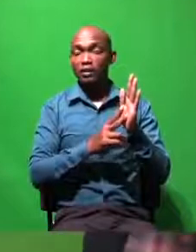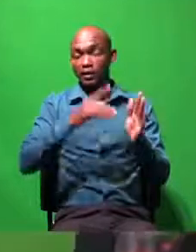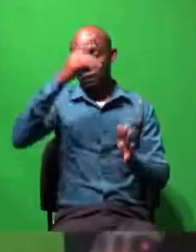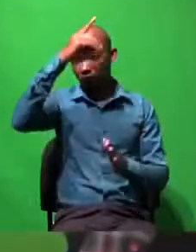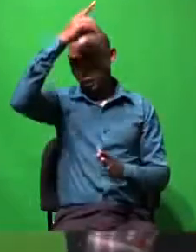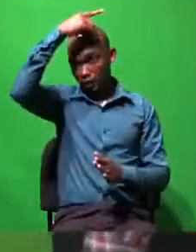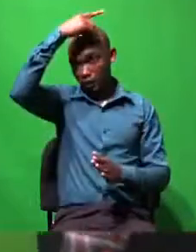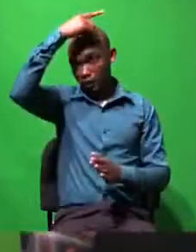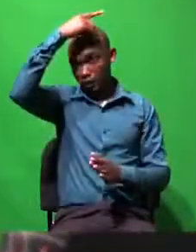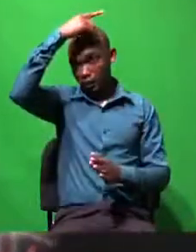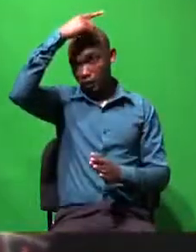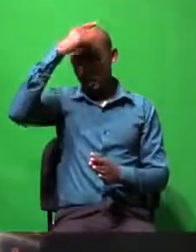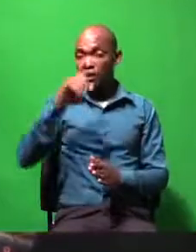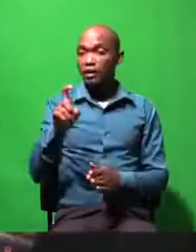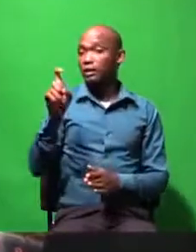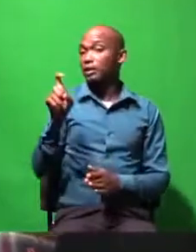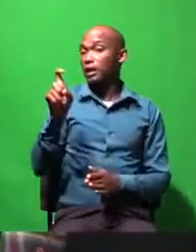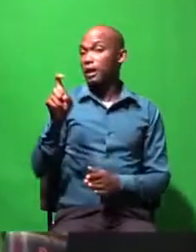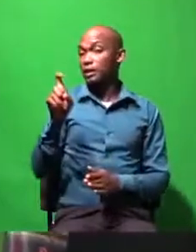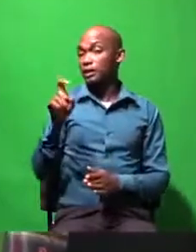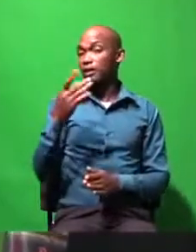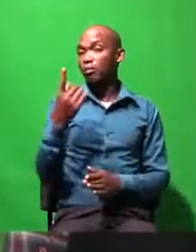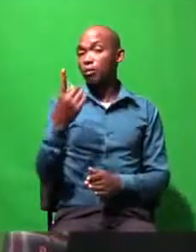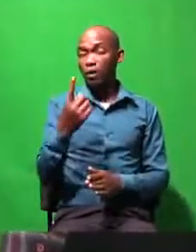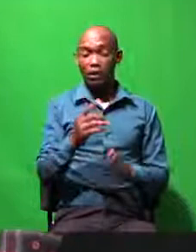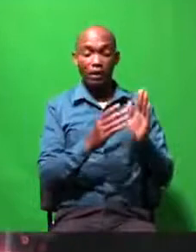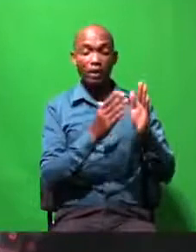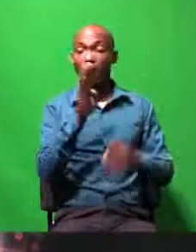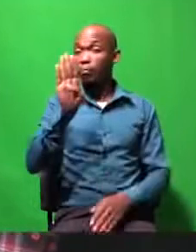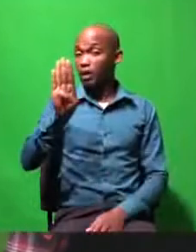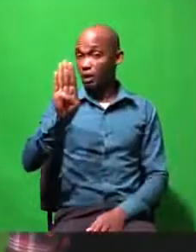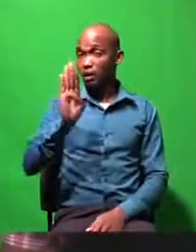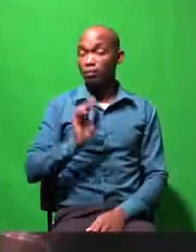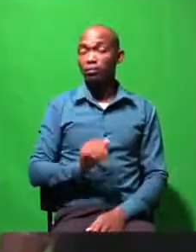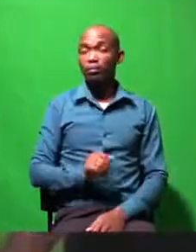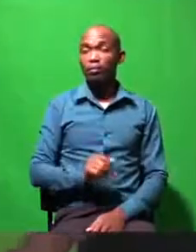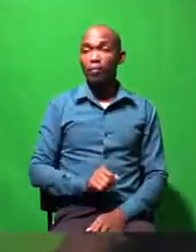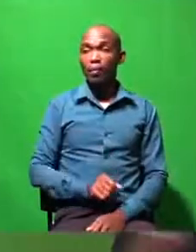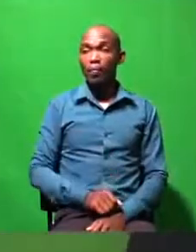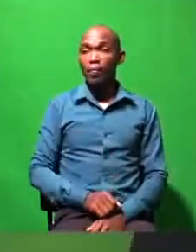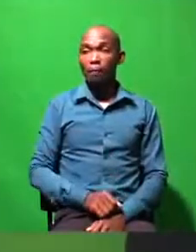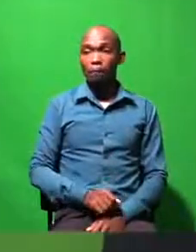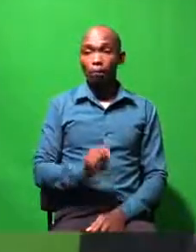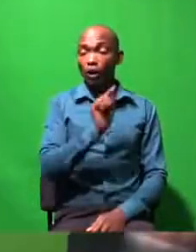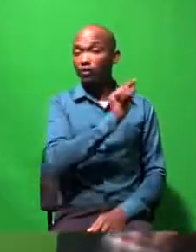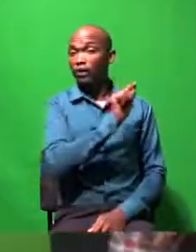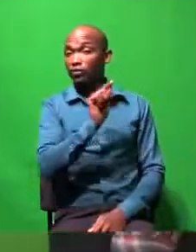one. And number two, number B, we have a straight